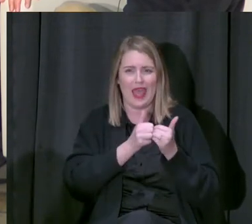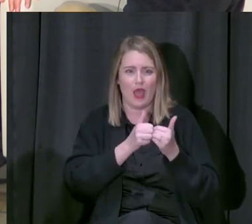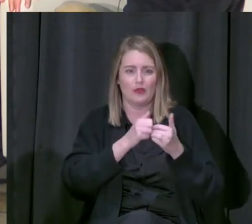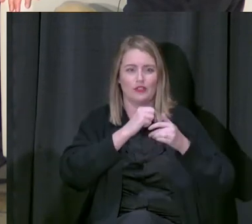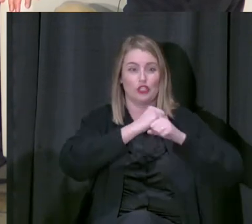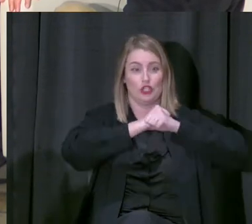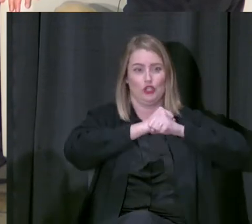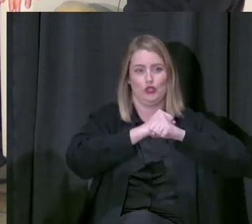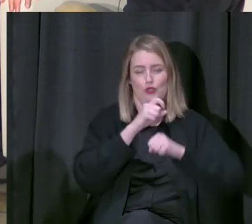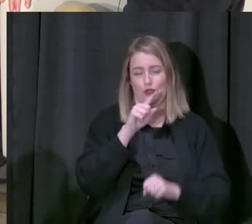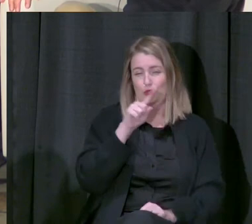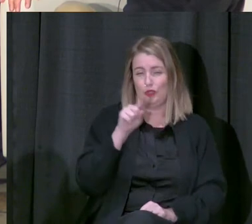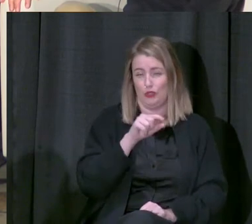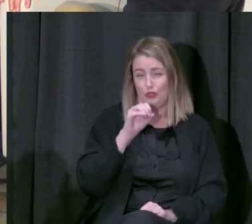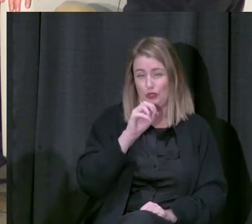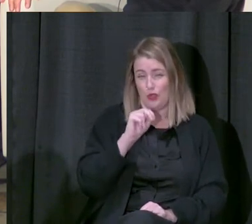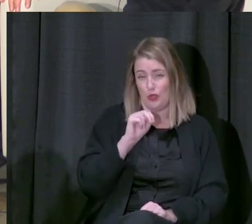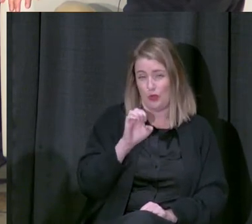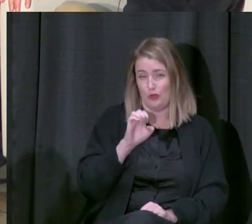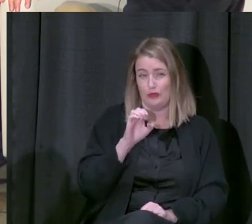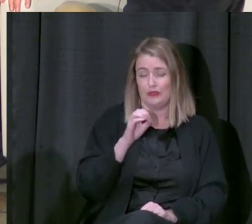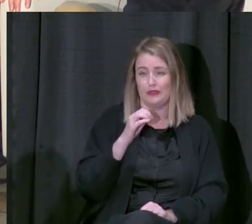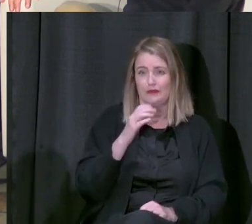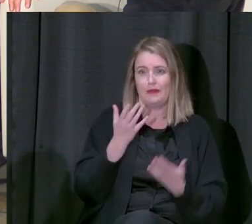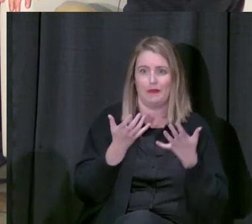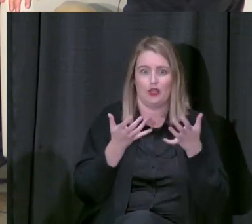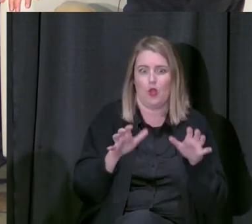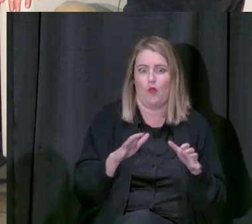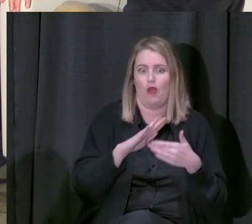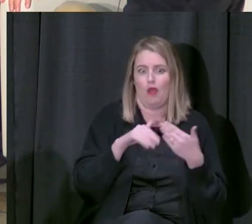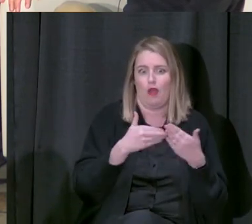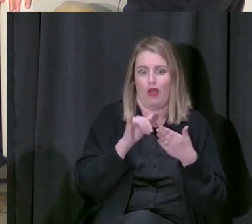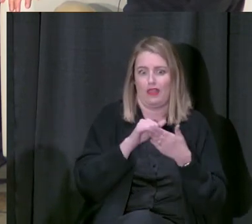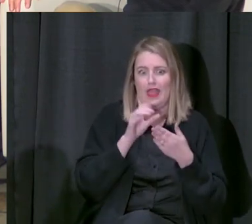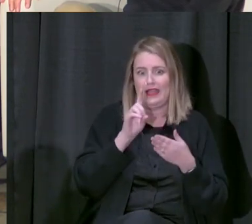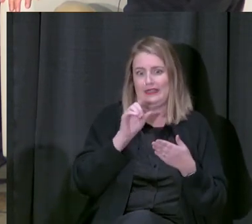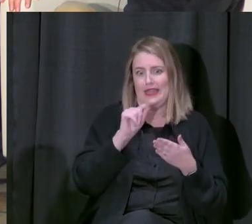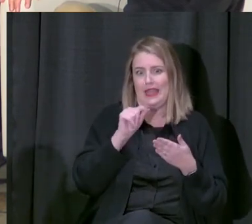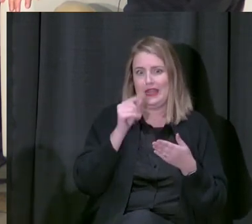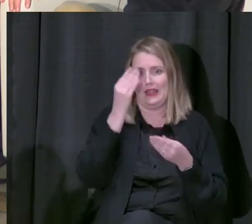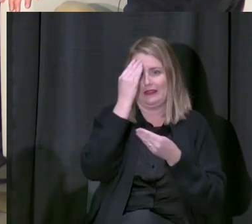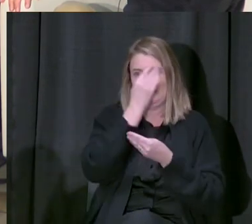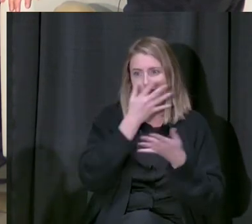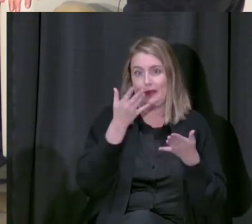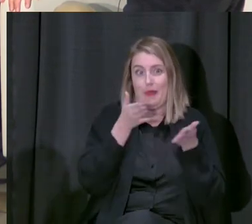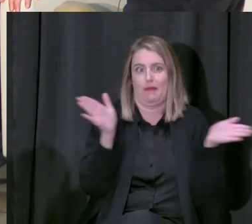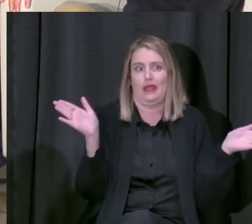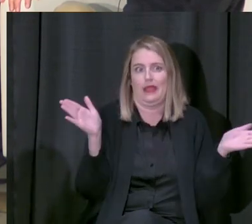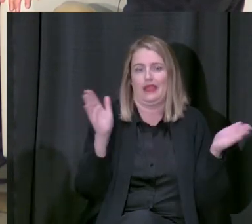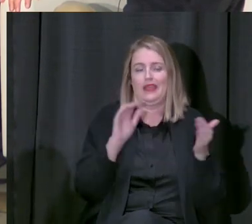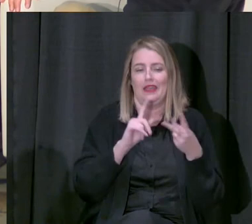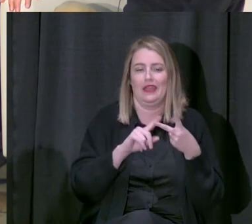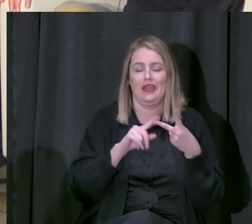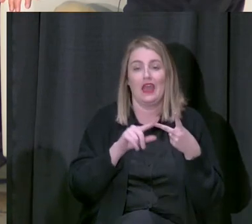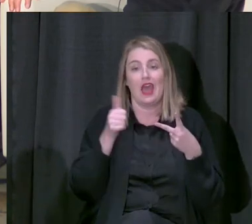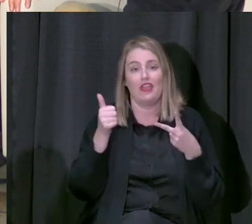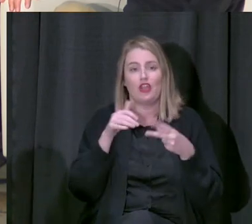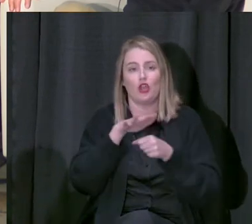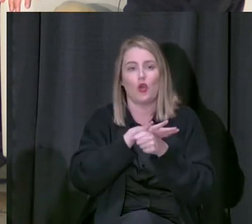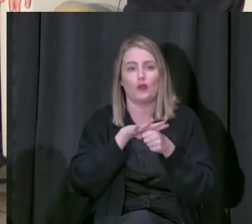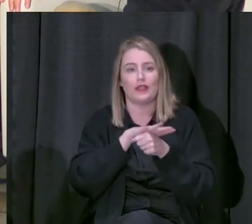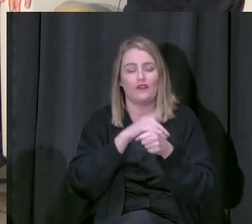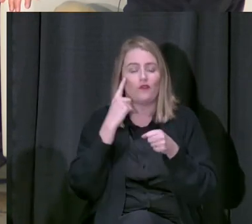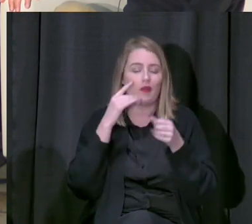and areas where you may not want all of that data out in the public? And then my second question is around localization